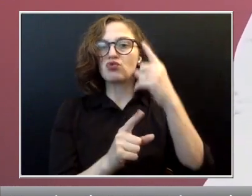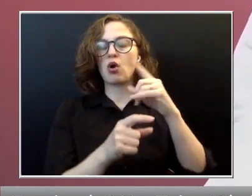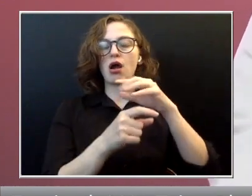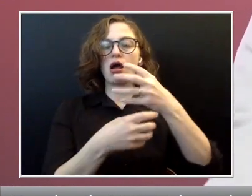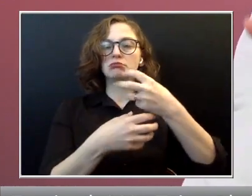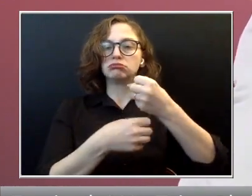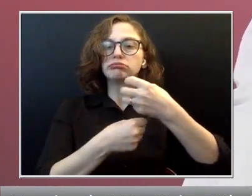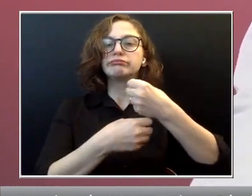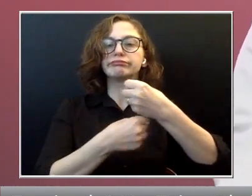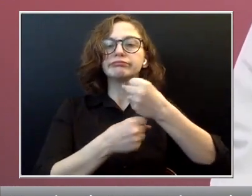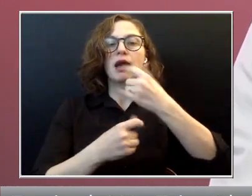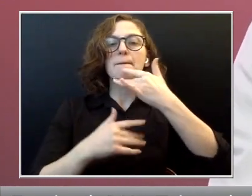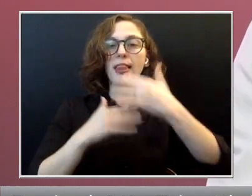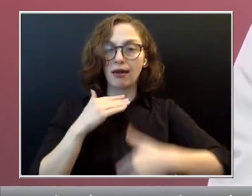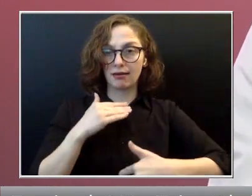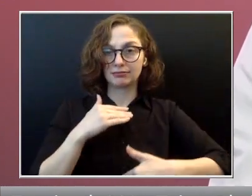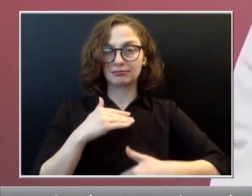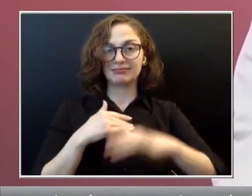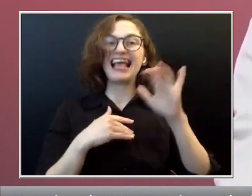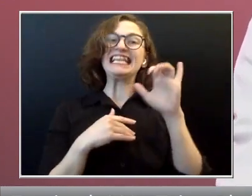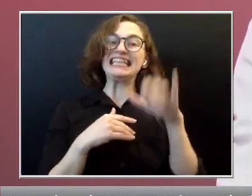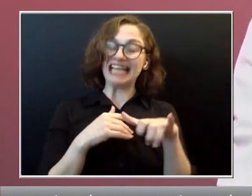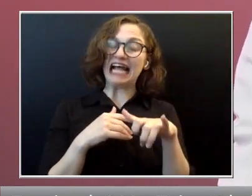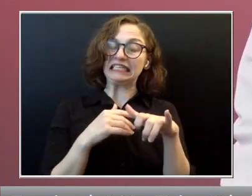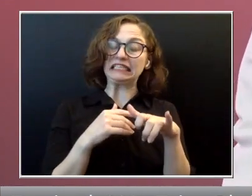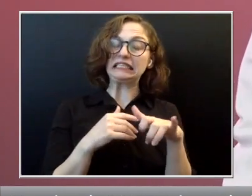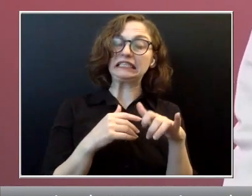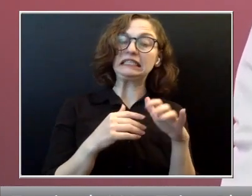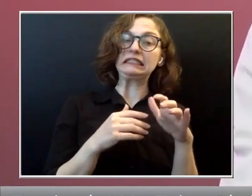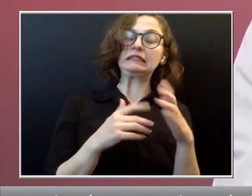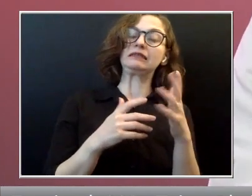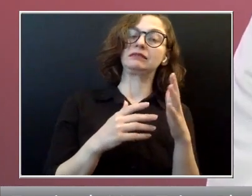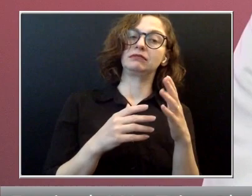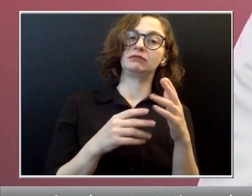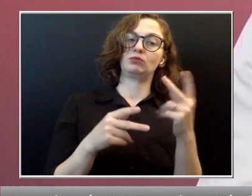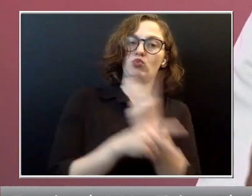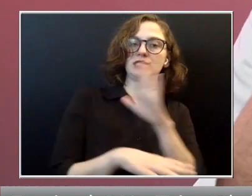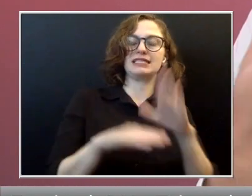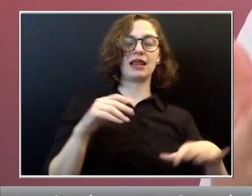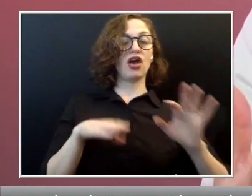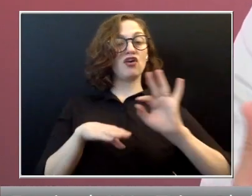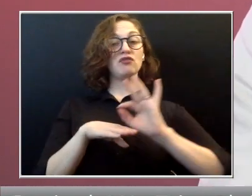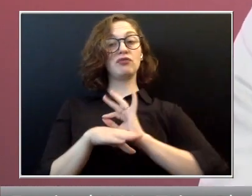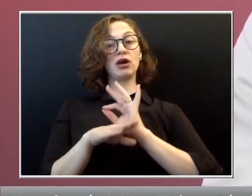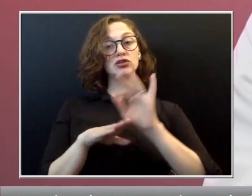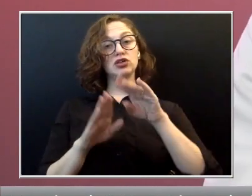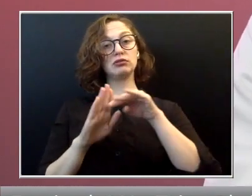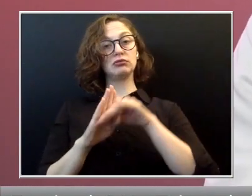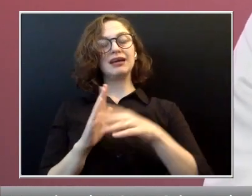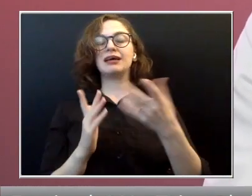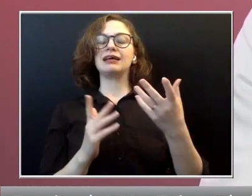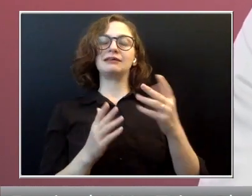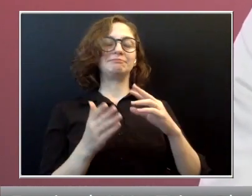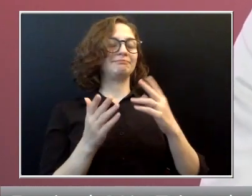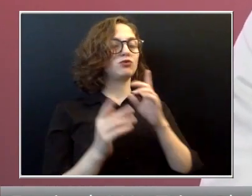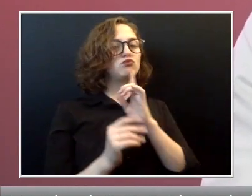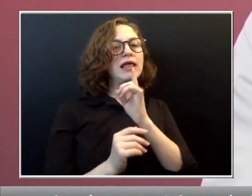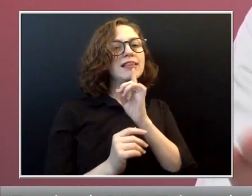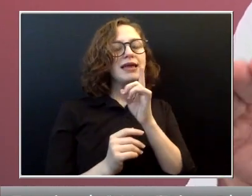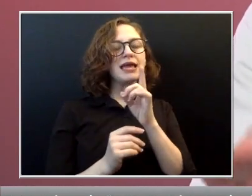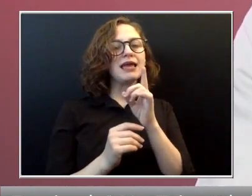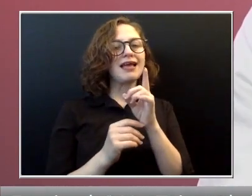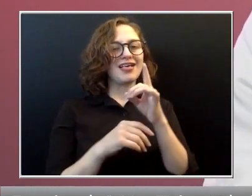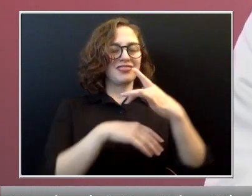bigger problem than function dropping, is the cavity size being smaller and the amount of blood body needs, brain,